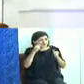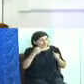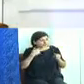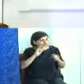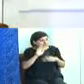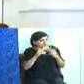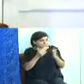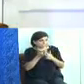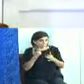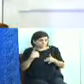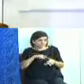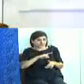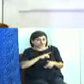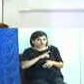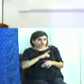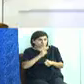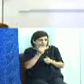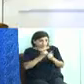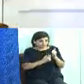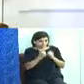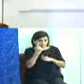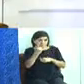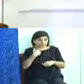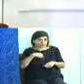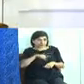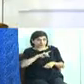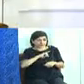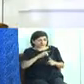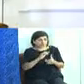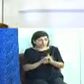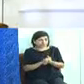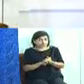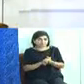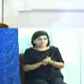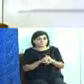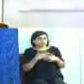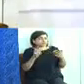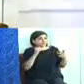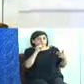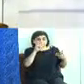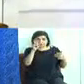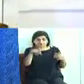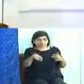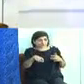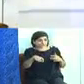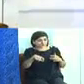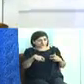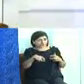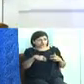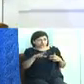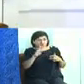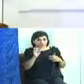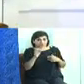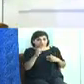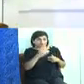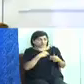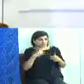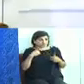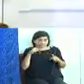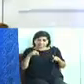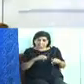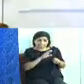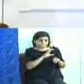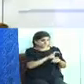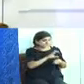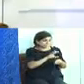of us, every single one of us. So you don't have to be a member of this church or any other church